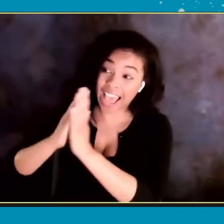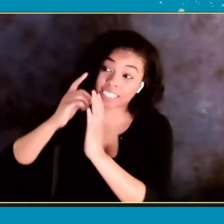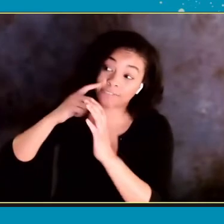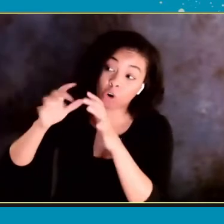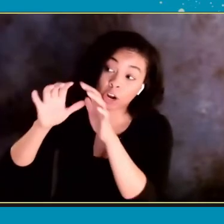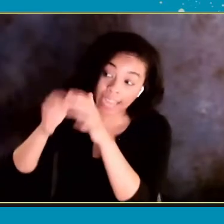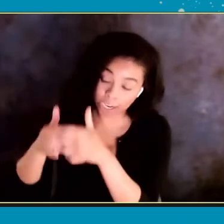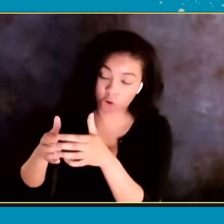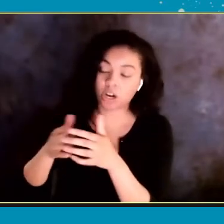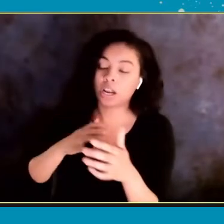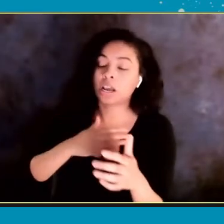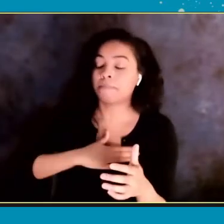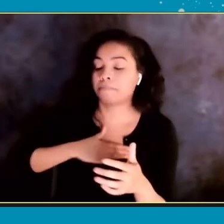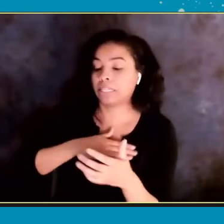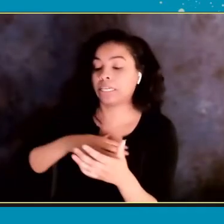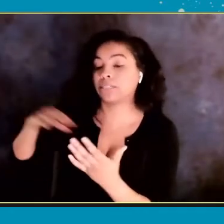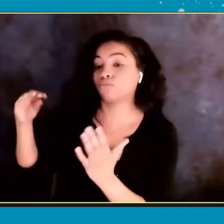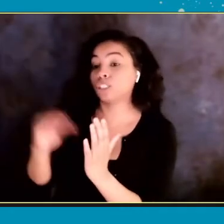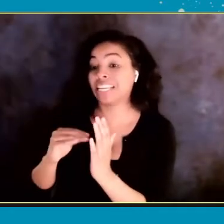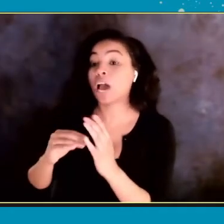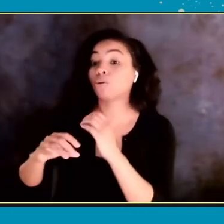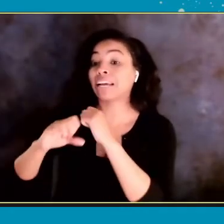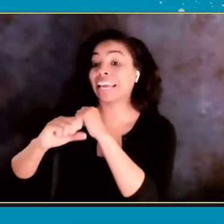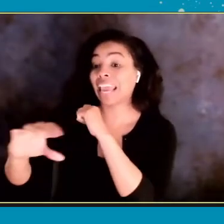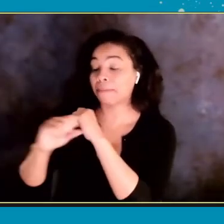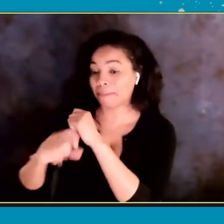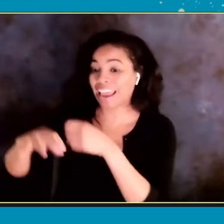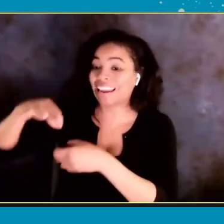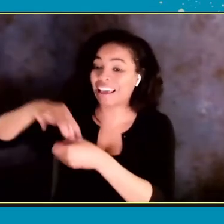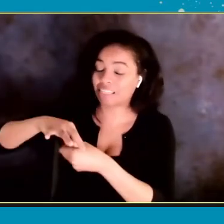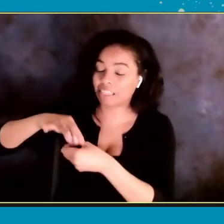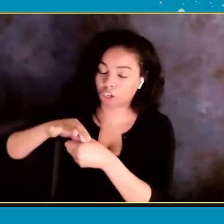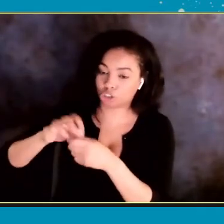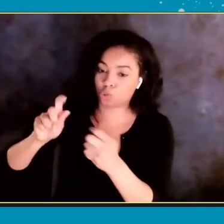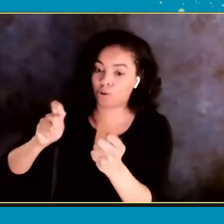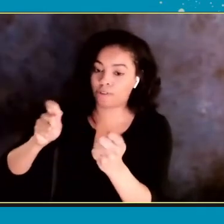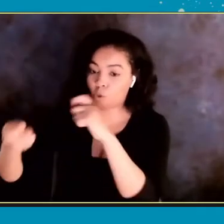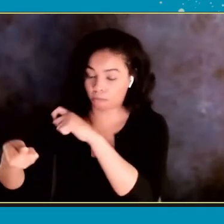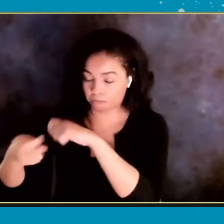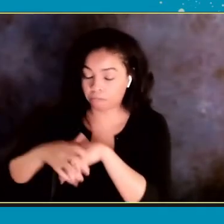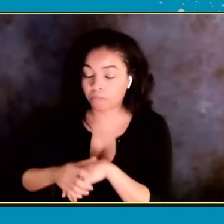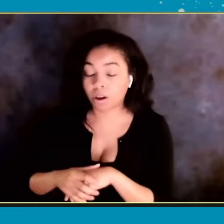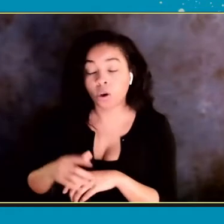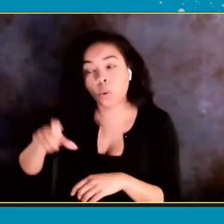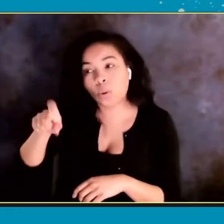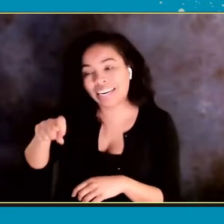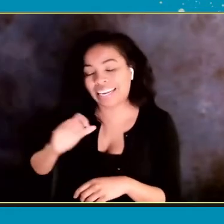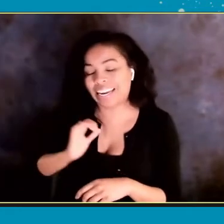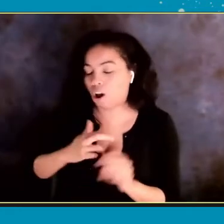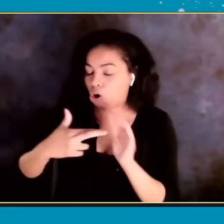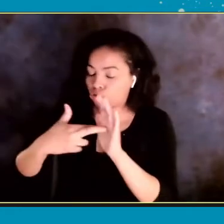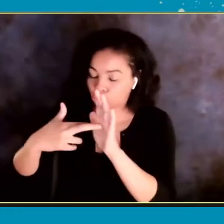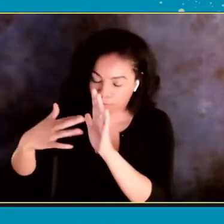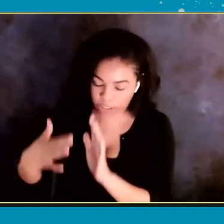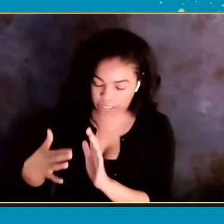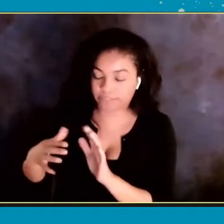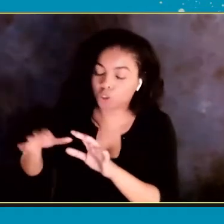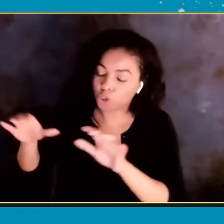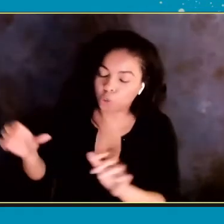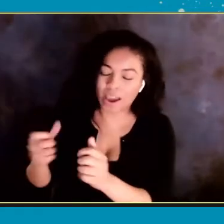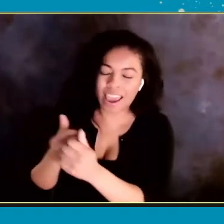put campaign election reform. We need our representatives to do everything in their power to